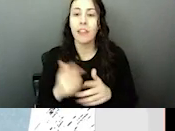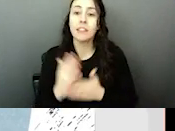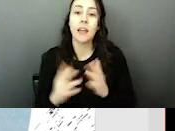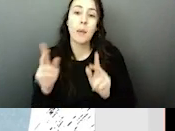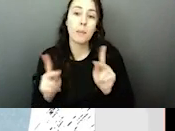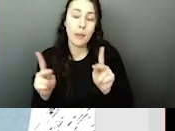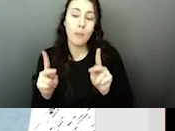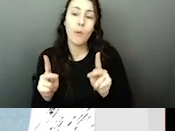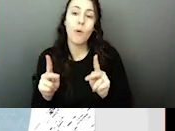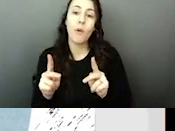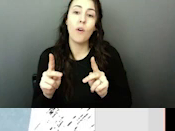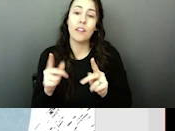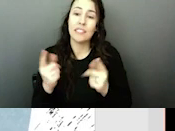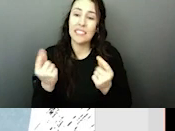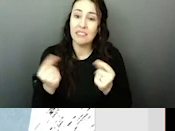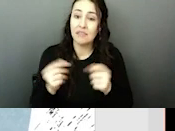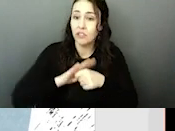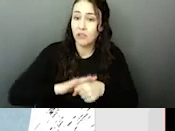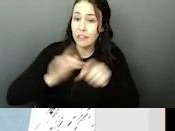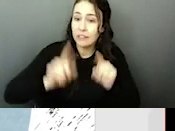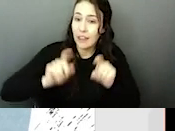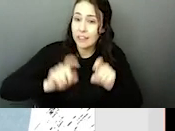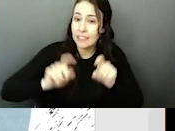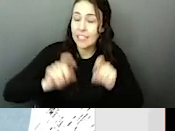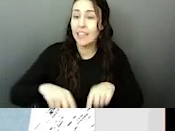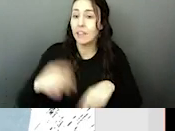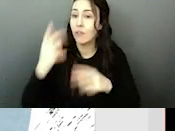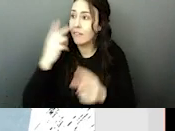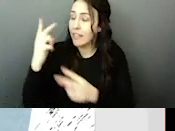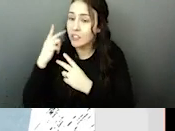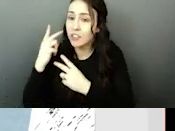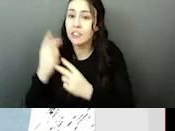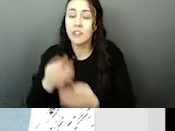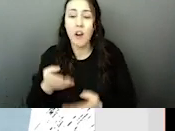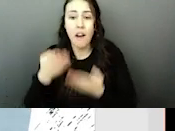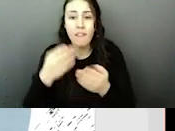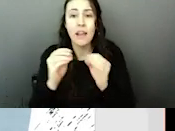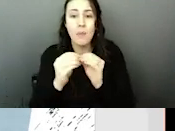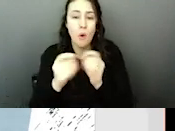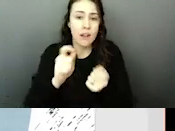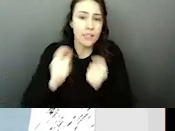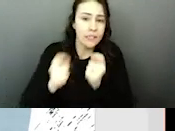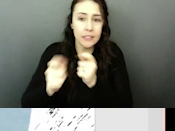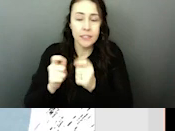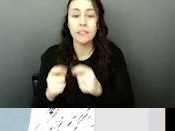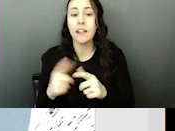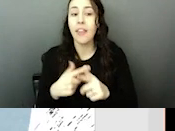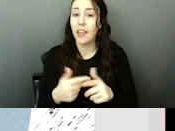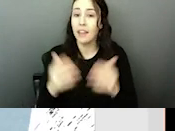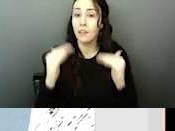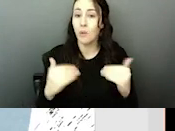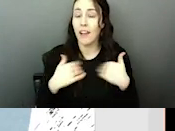reflection and some stress testing and usability testing, offering some further refinements. And then we have a leadership